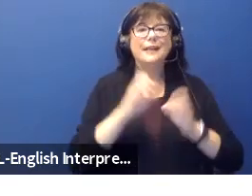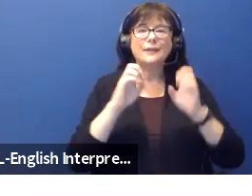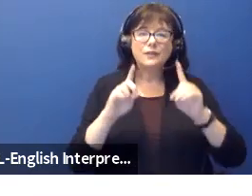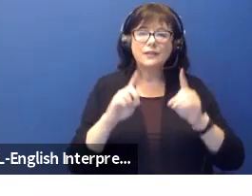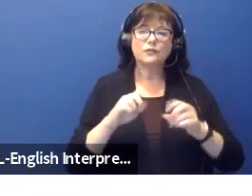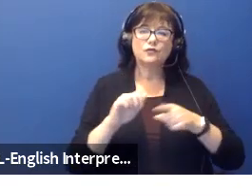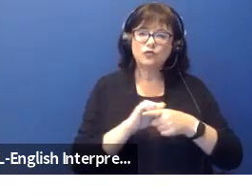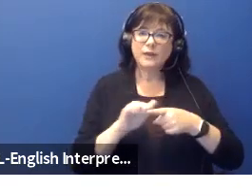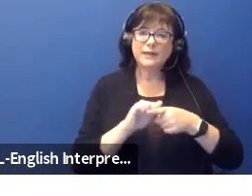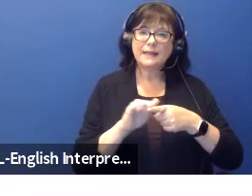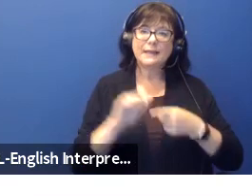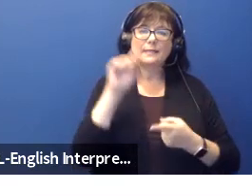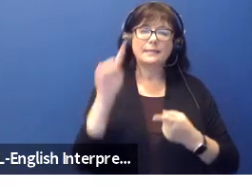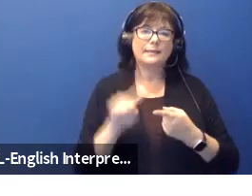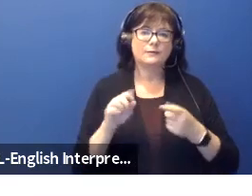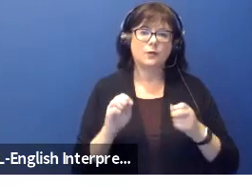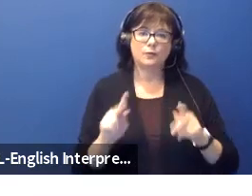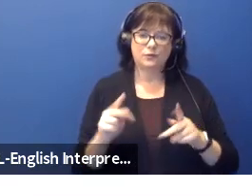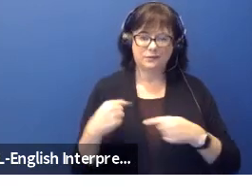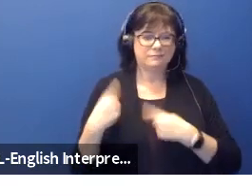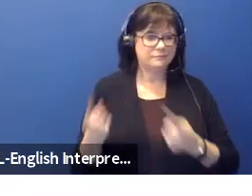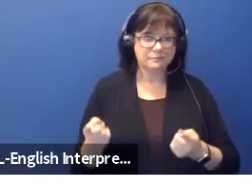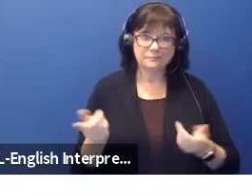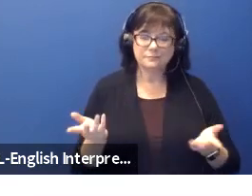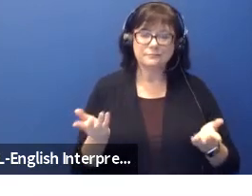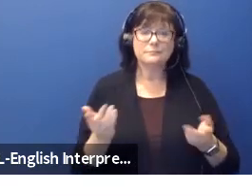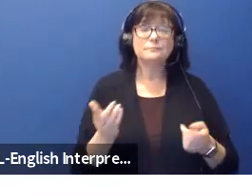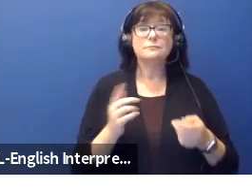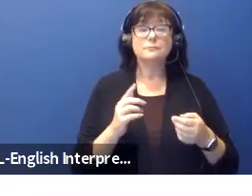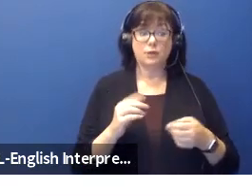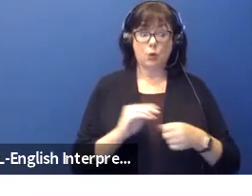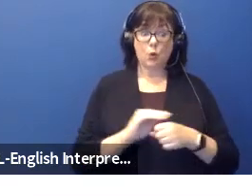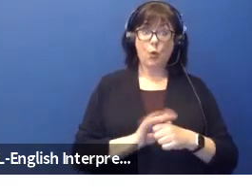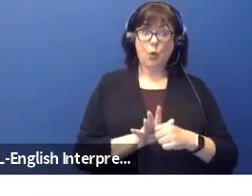One thing that's become more apparent to many providers during COVID is that